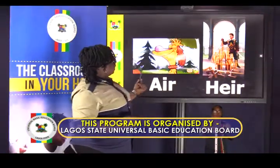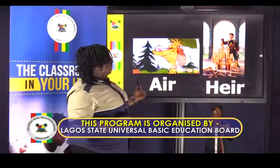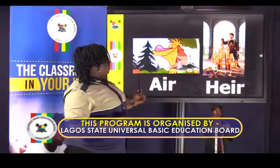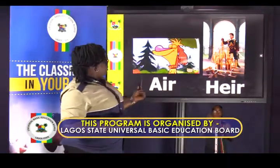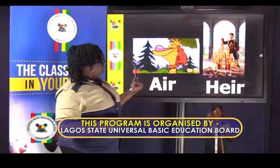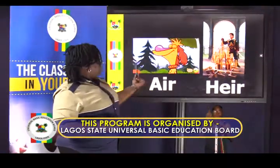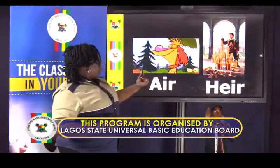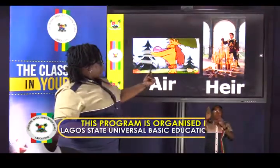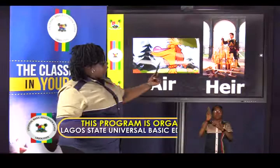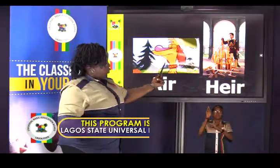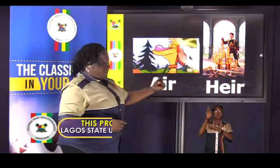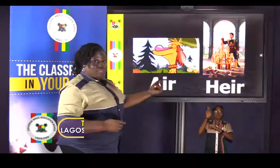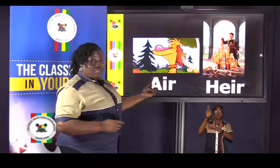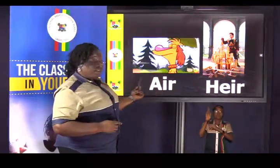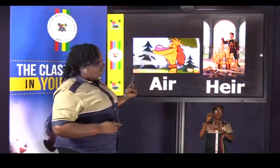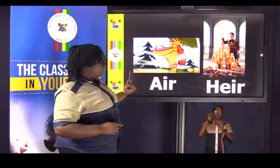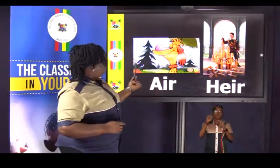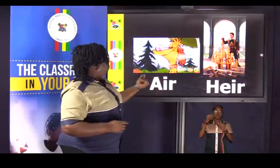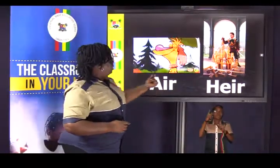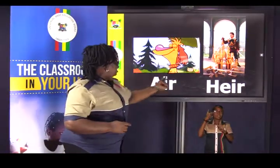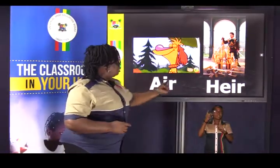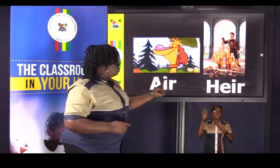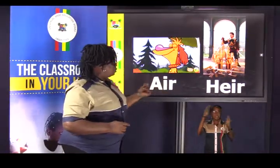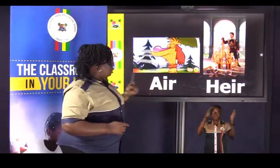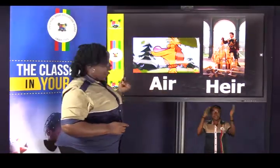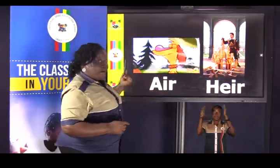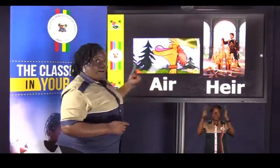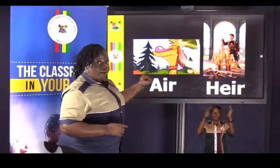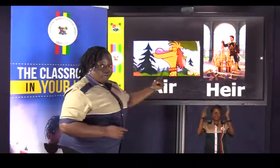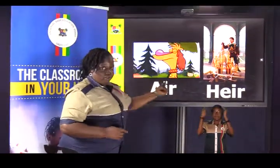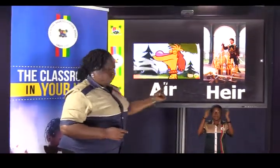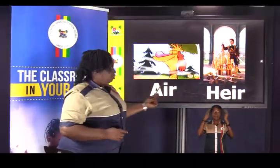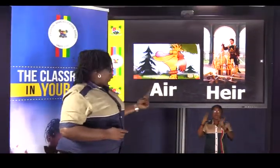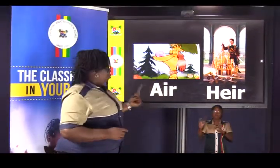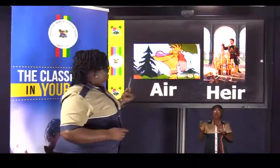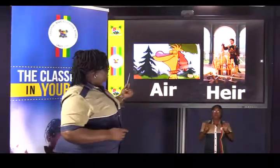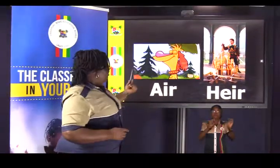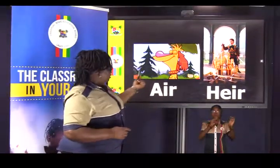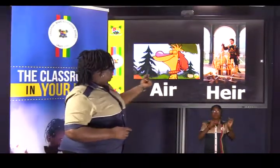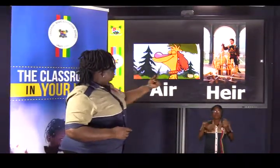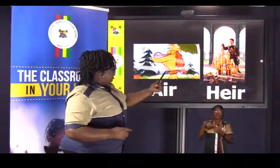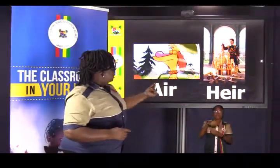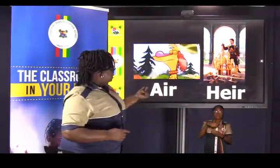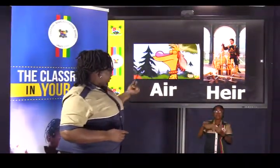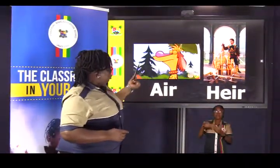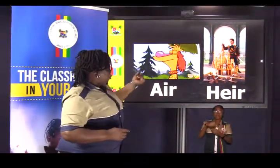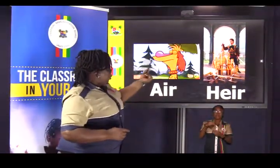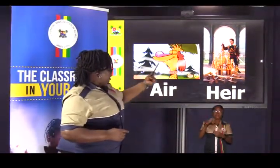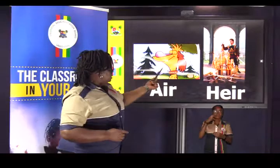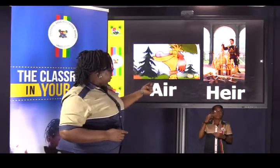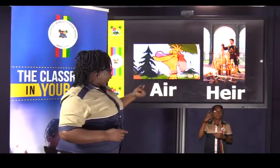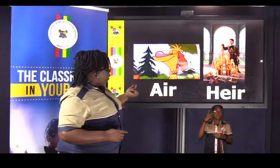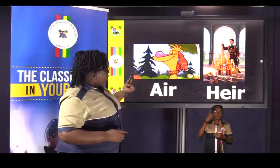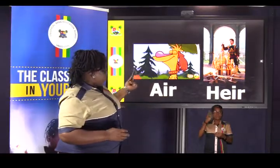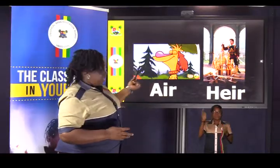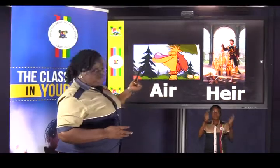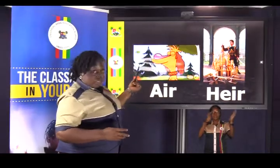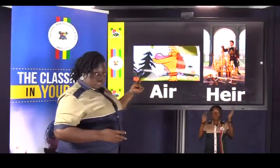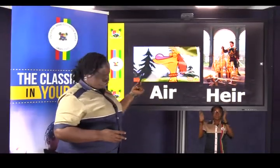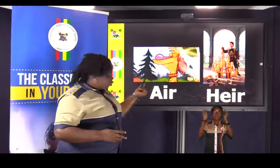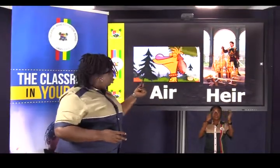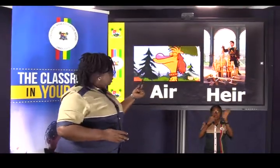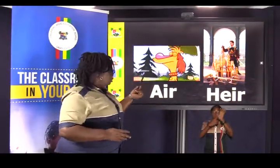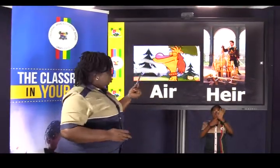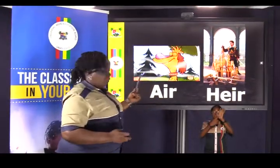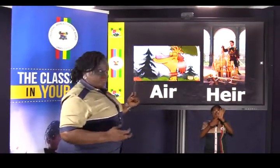Look at this. You can see the hair moving around. Hair. Yes, you can see. You can see the way